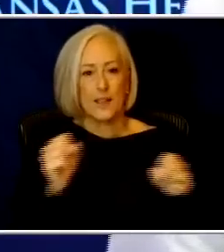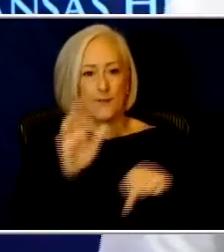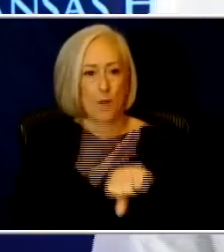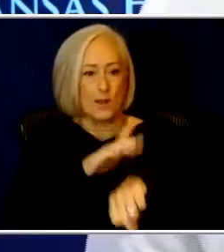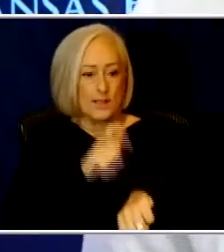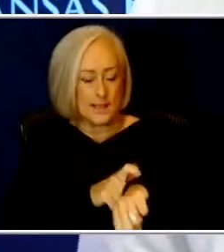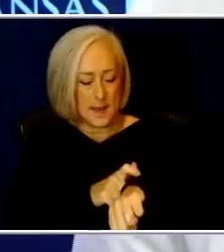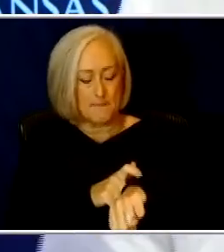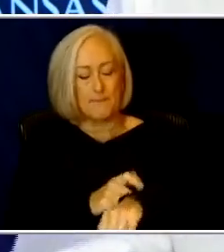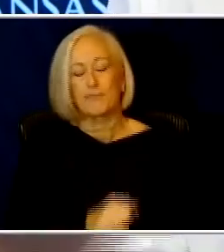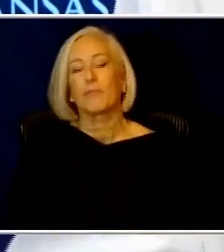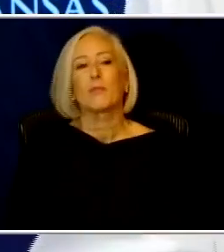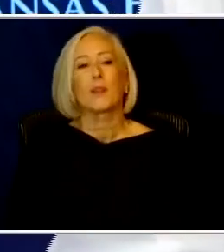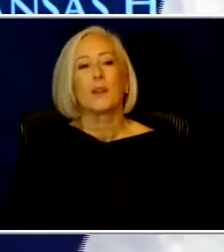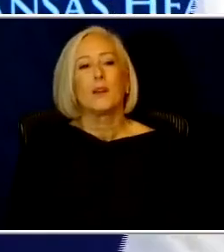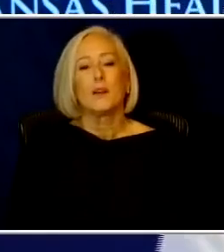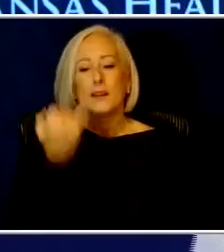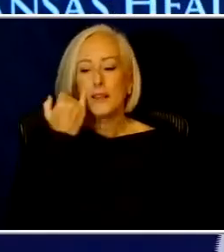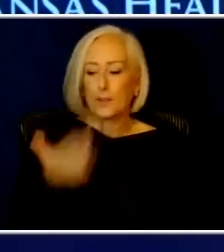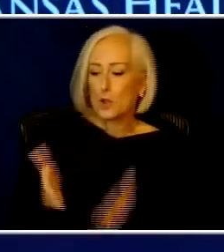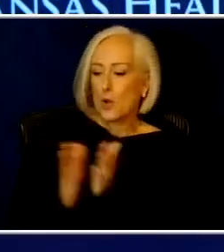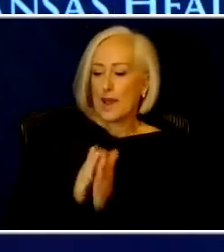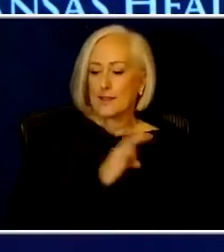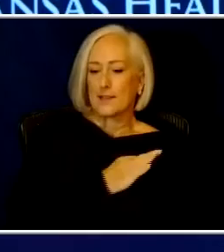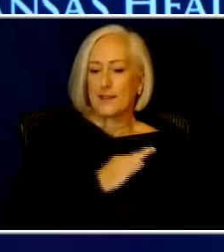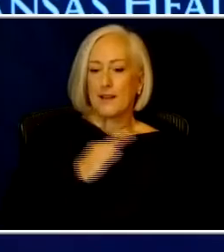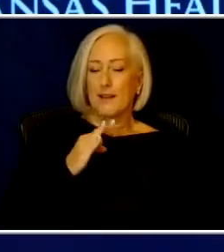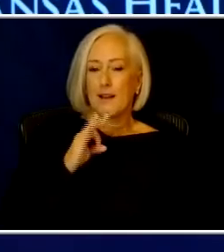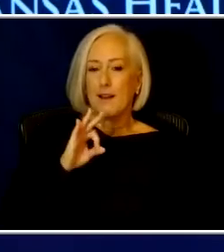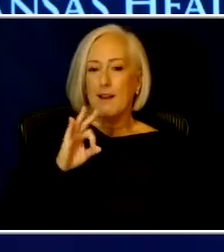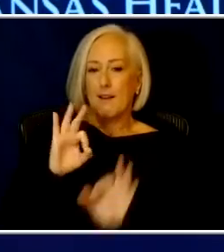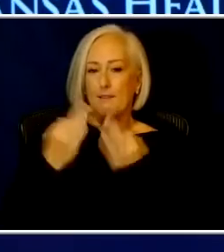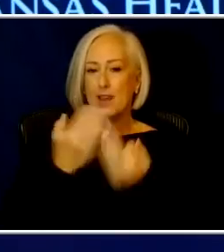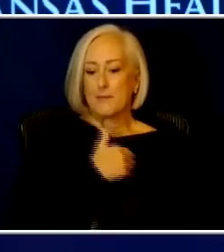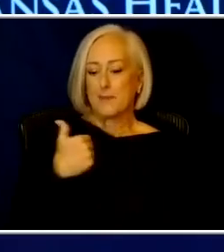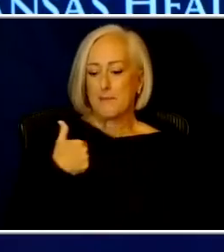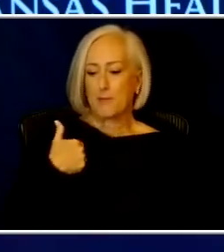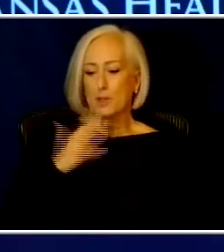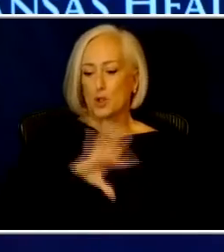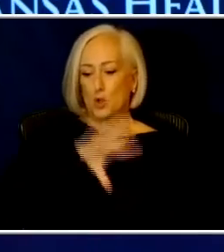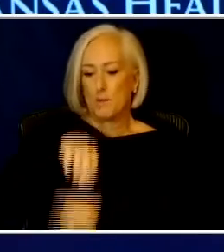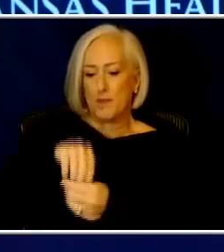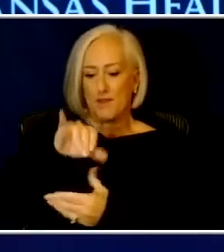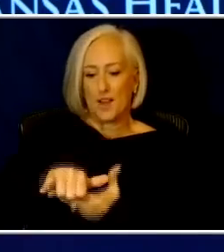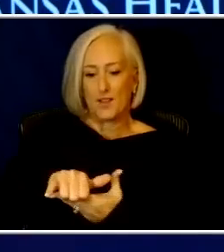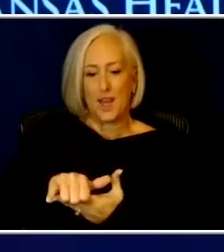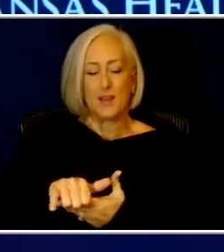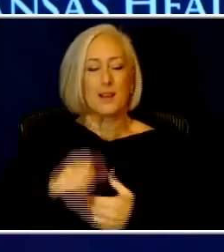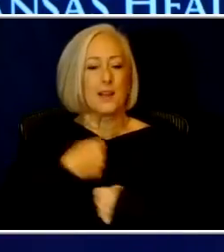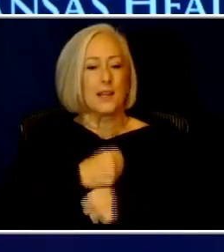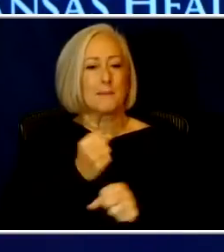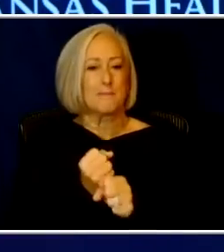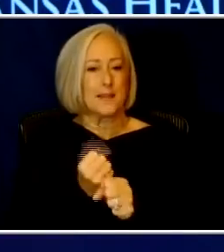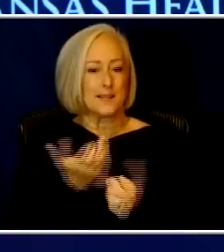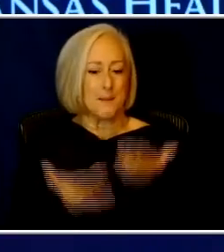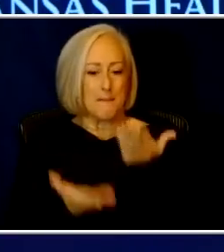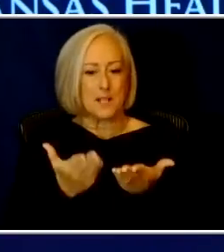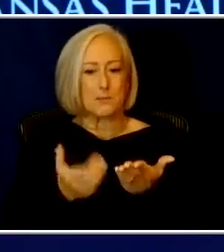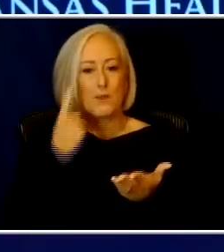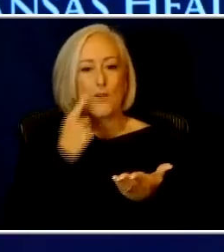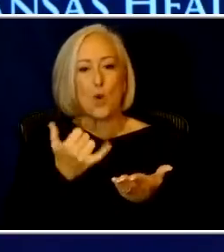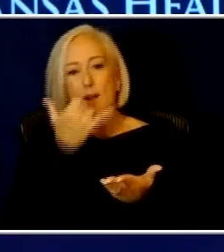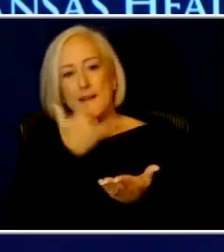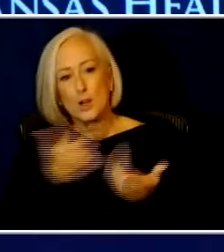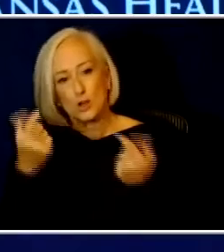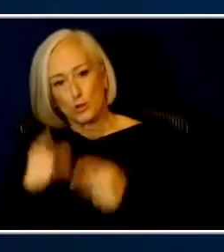a family member and expect them to be part of that, it just creates a potential for error because you just don't know their level of expertise and level of commitment.